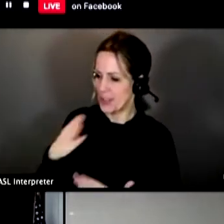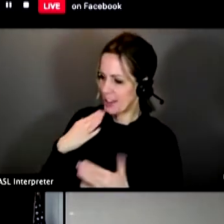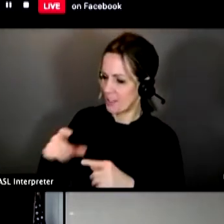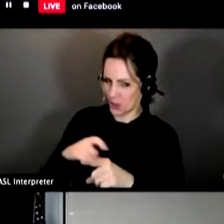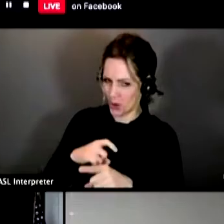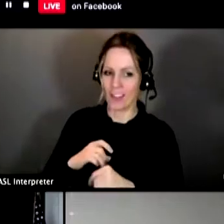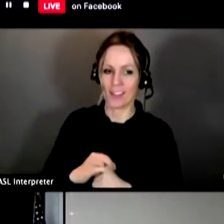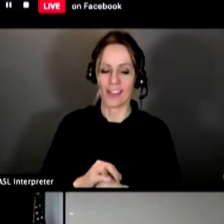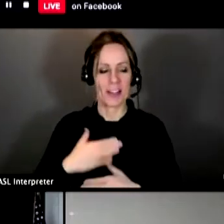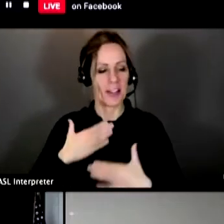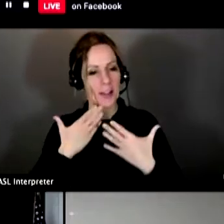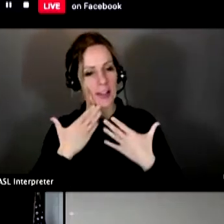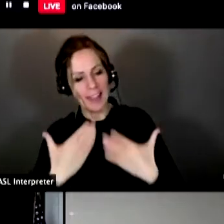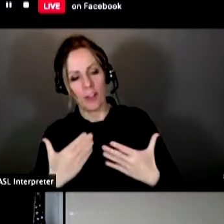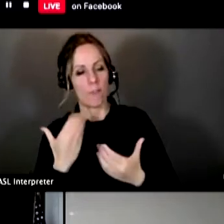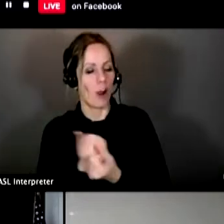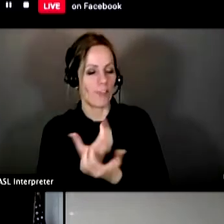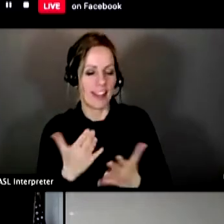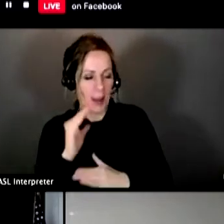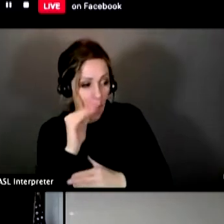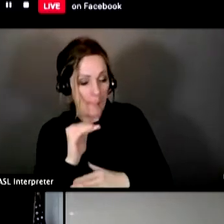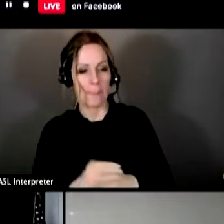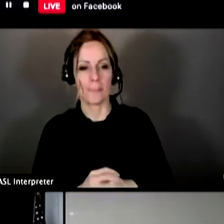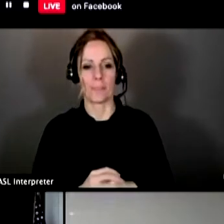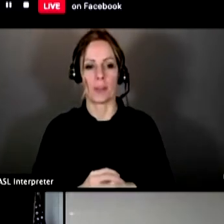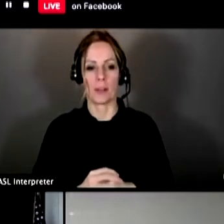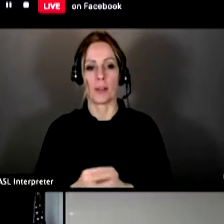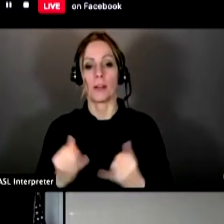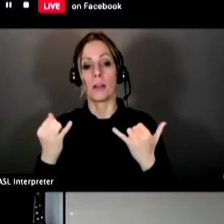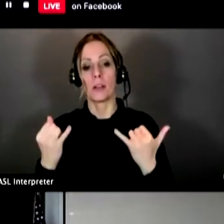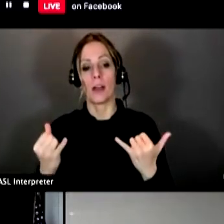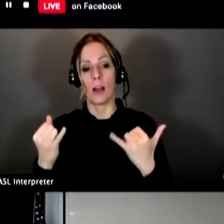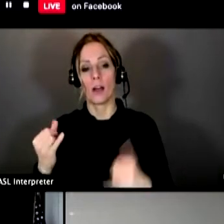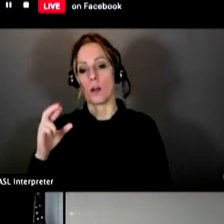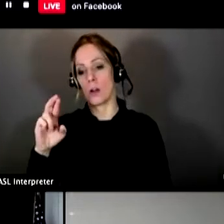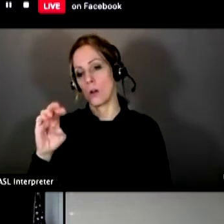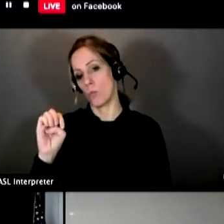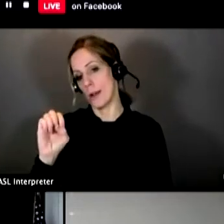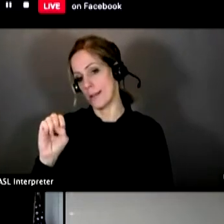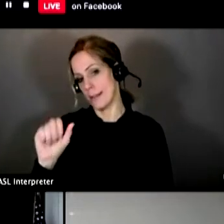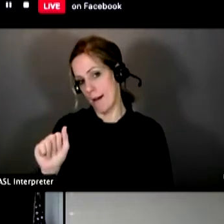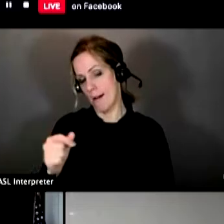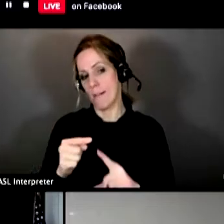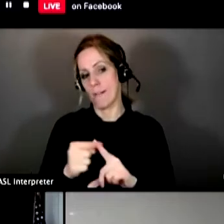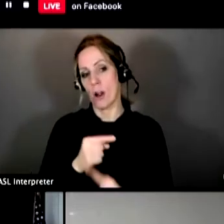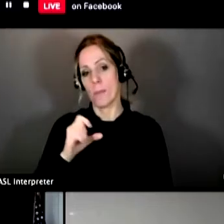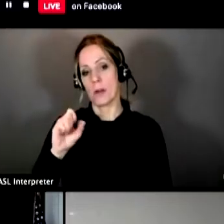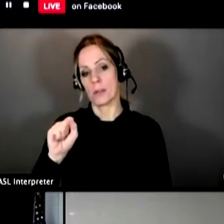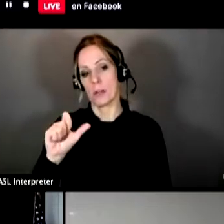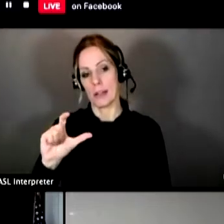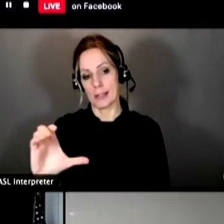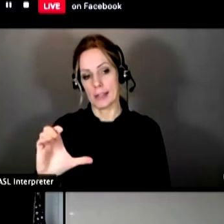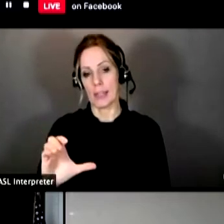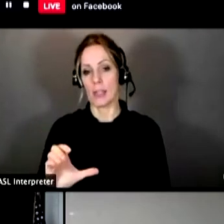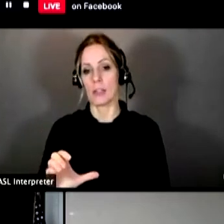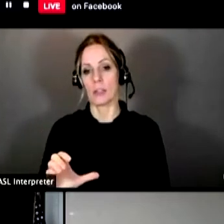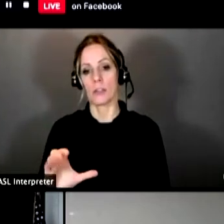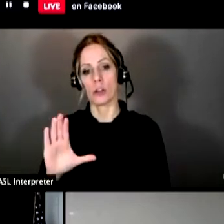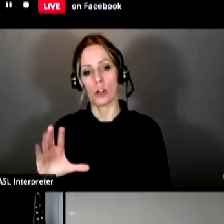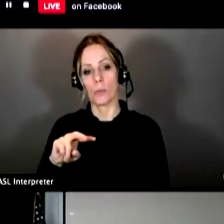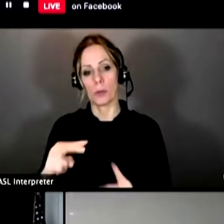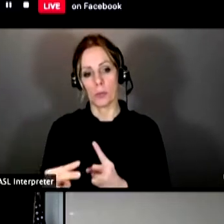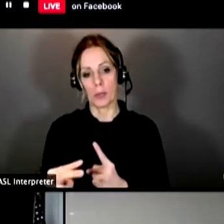Everything. Okay. Bye-bye. We're going to okay. go to Reza, who has called from Salt Lake City with some perspective. Reza,